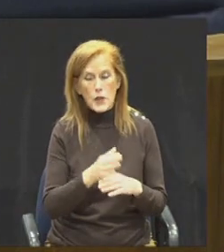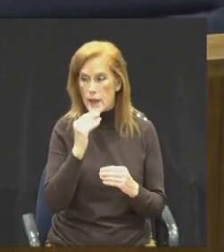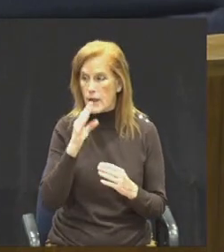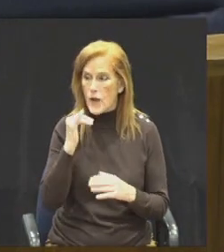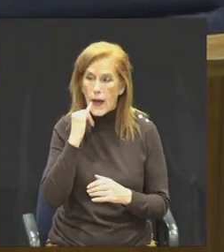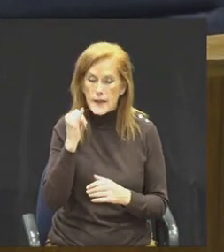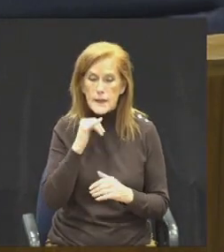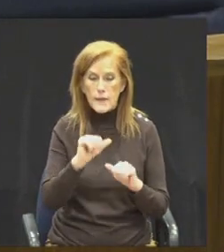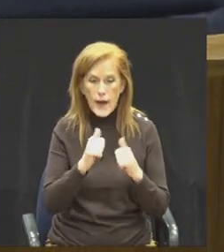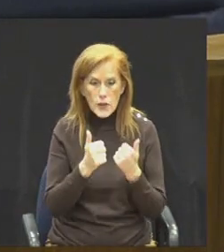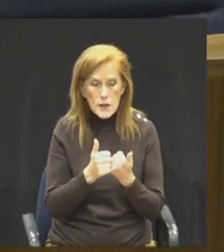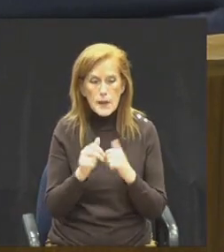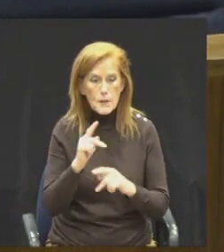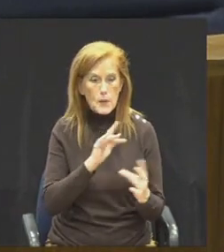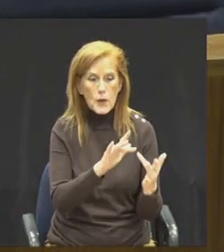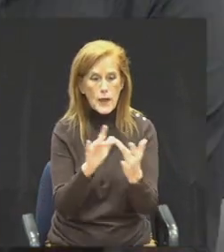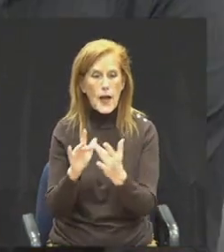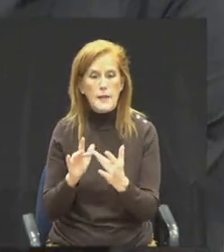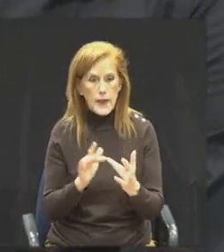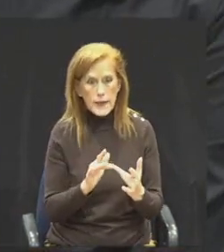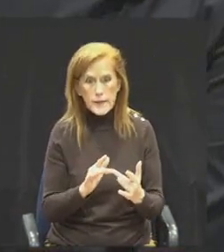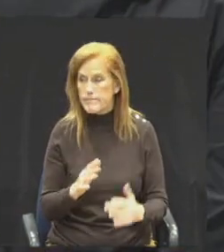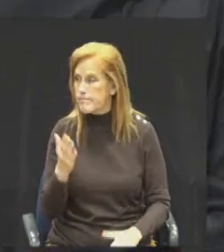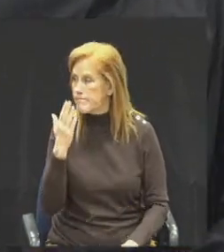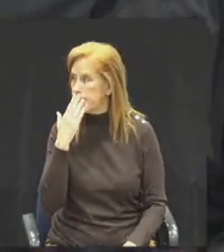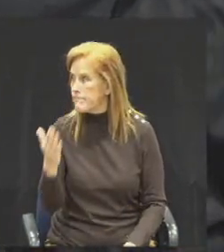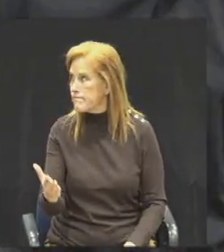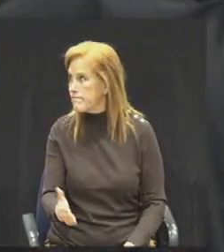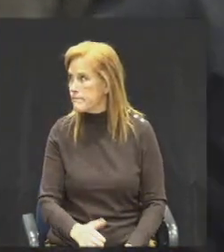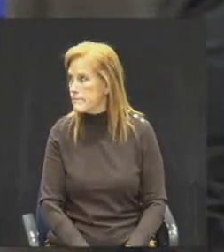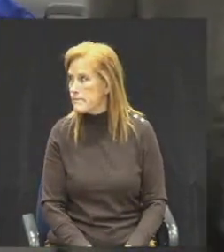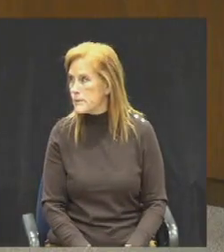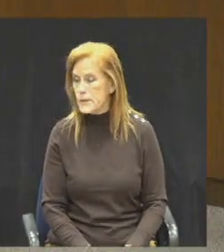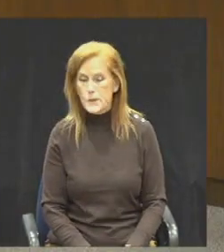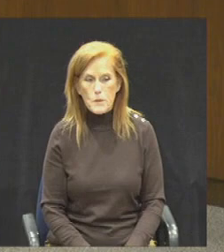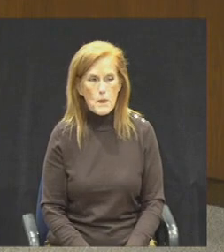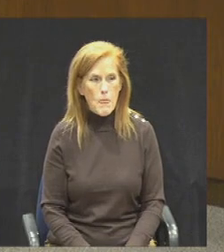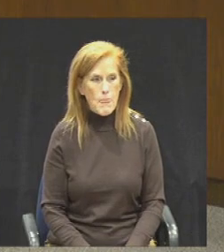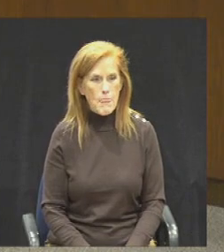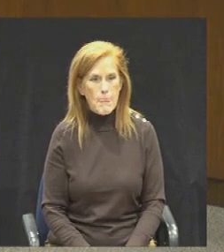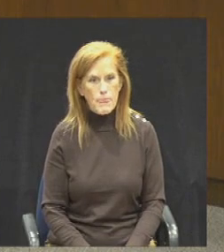and contacts. Okay. That's wonderful. Perfect. Thank you awesome. So much. Thank you. Thank you. Thank you.